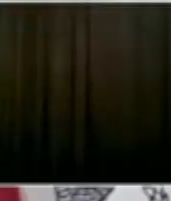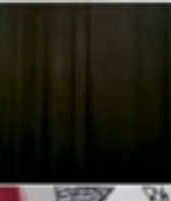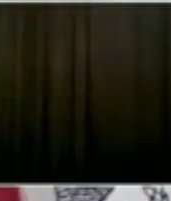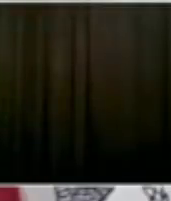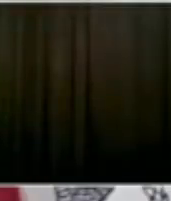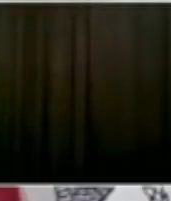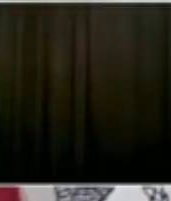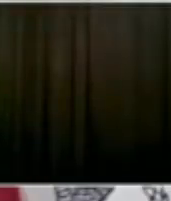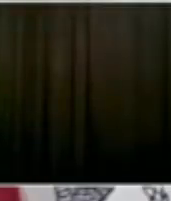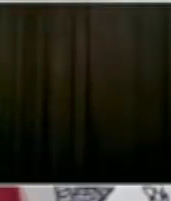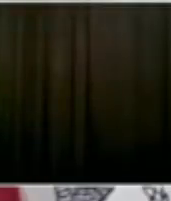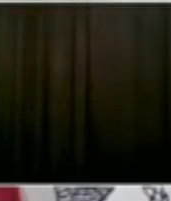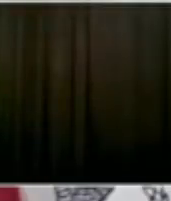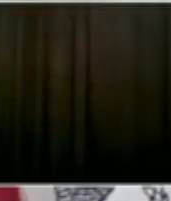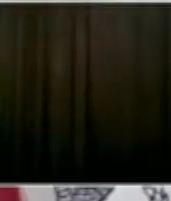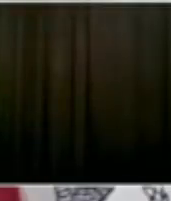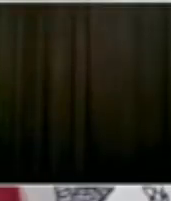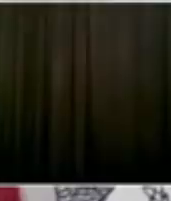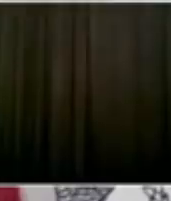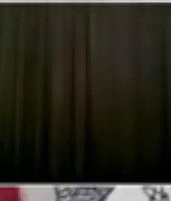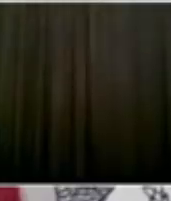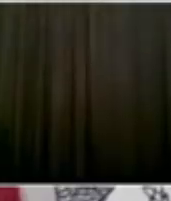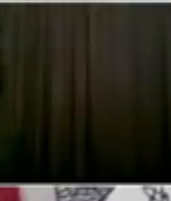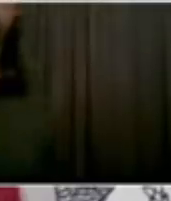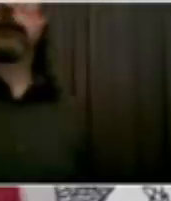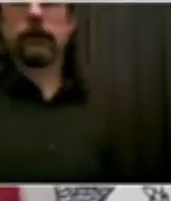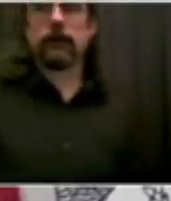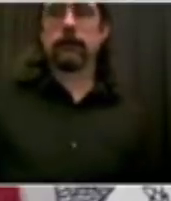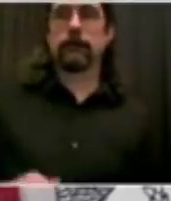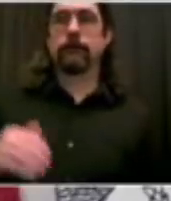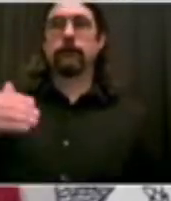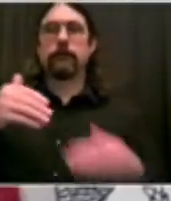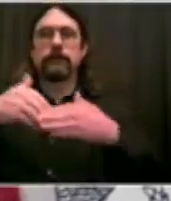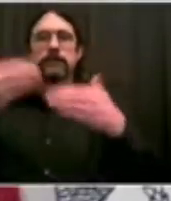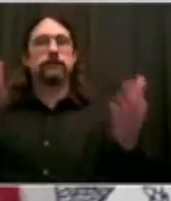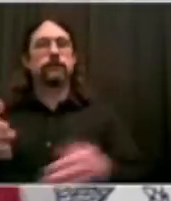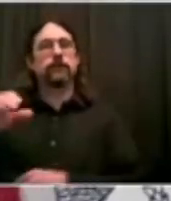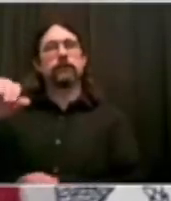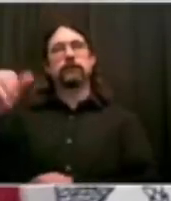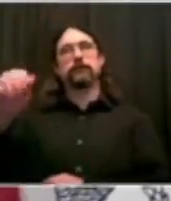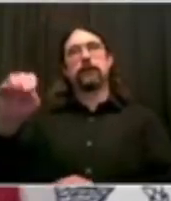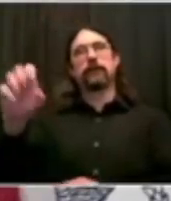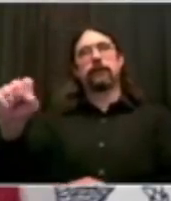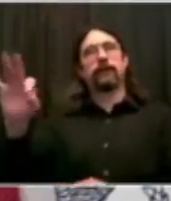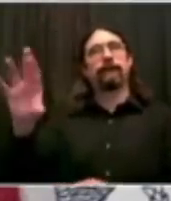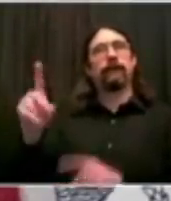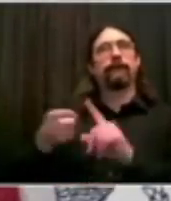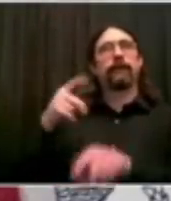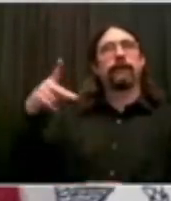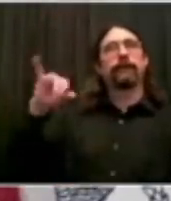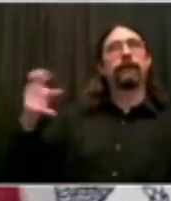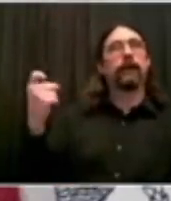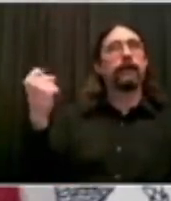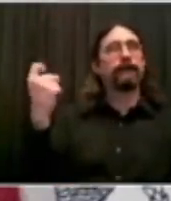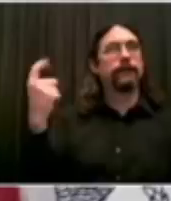And good morning, Mayor, and everyone on the call. I appreciate your taking my question. How's it going today,